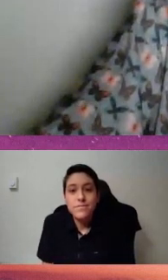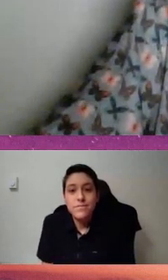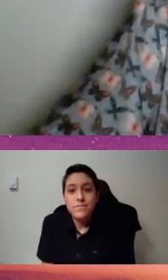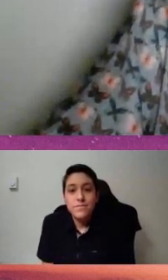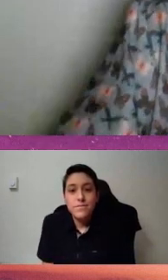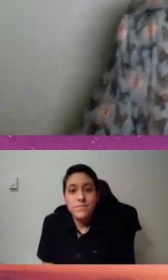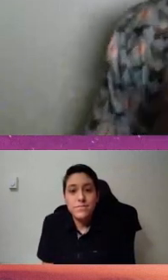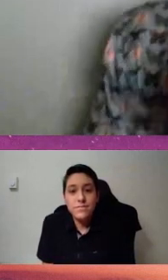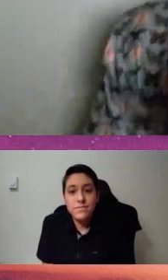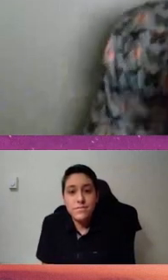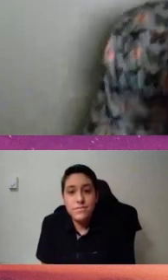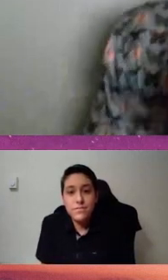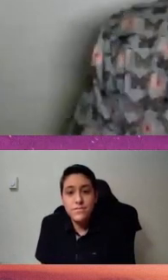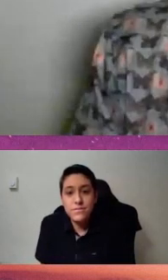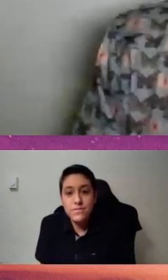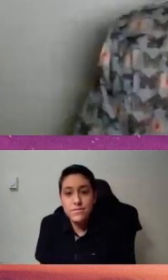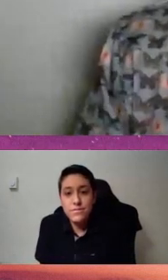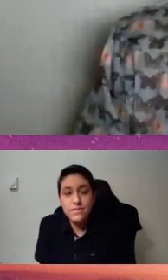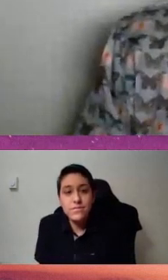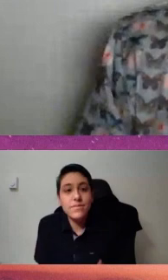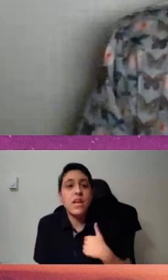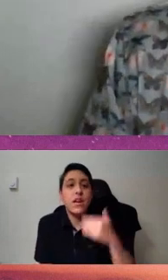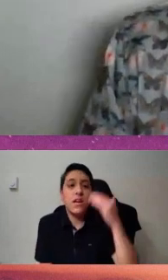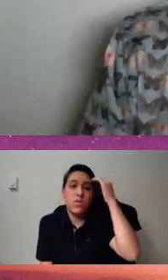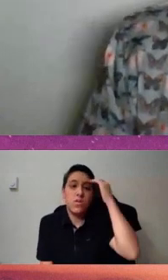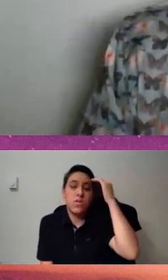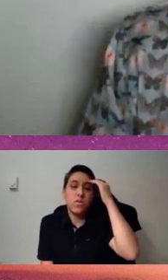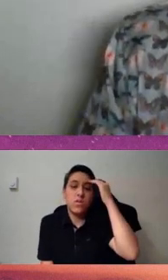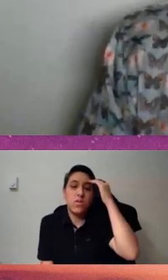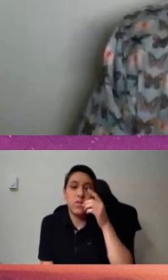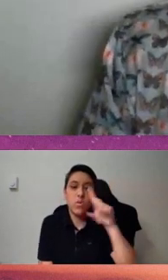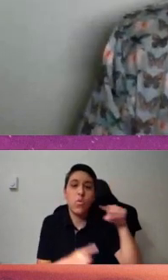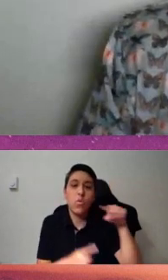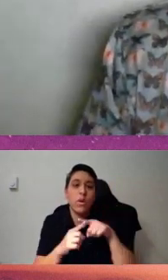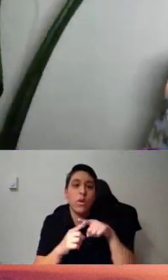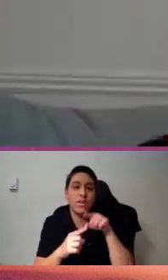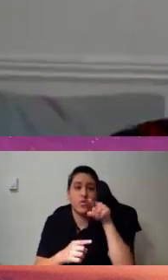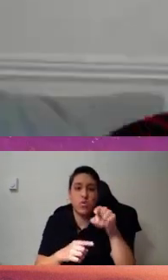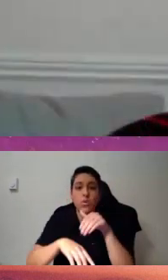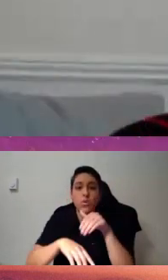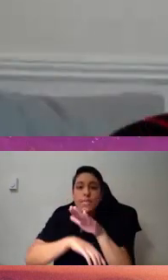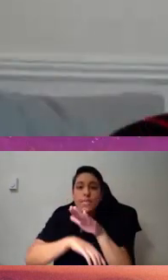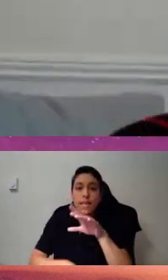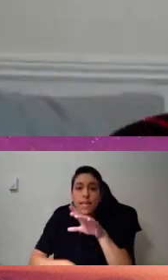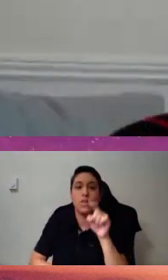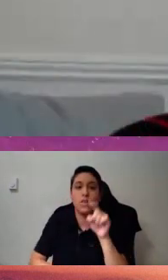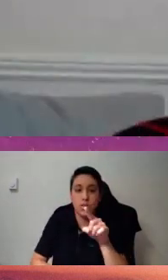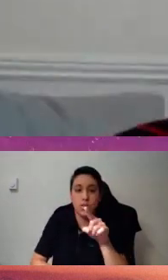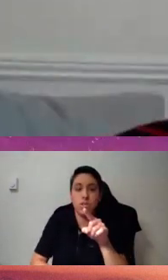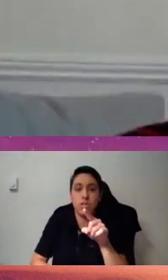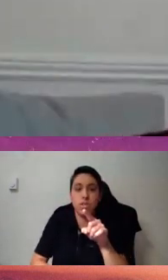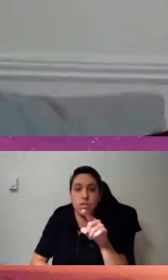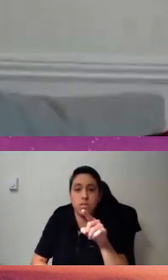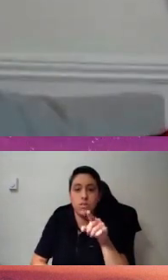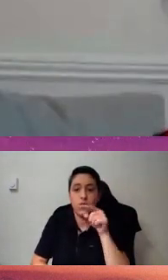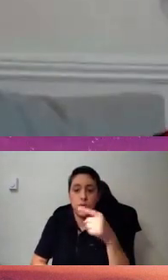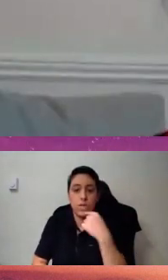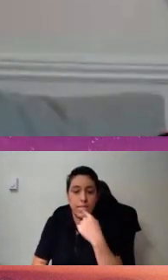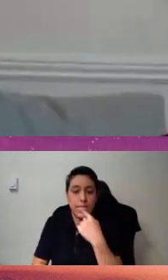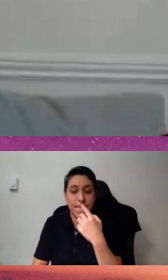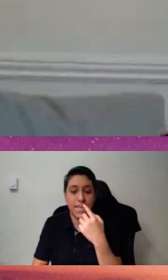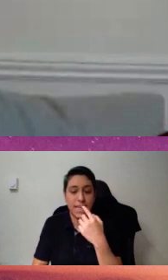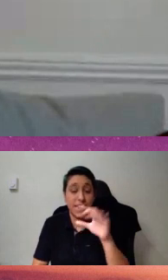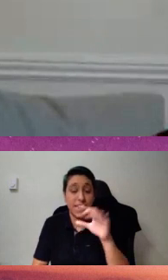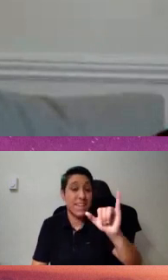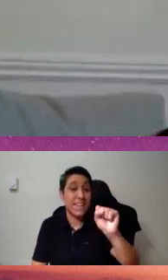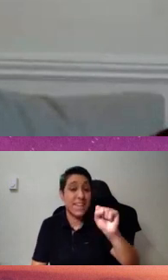I know initially when the questions were sent out, the question was, is gender worth decolonizing?